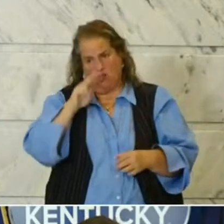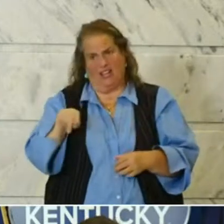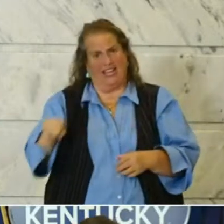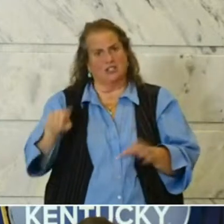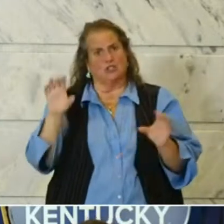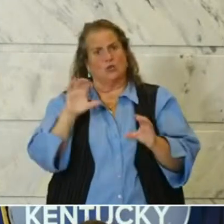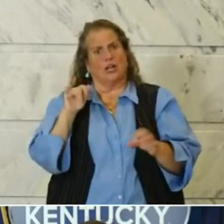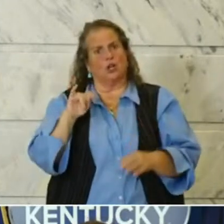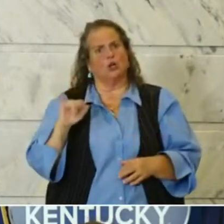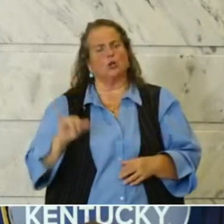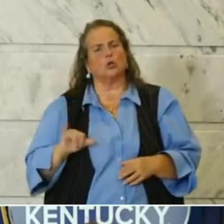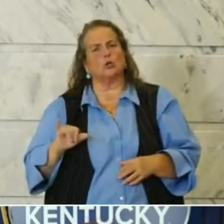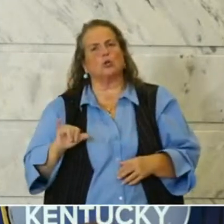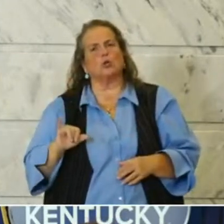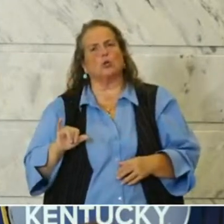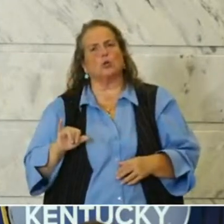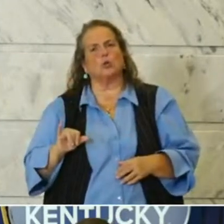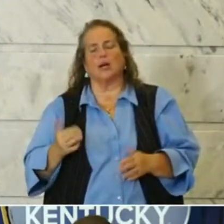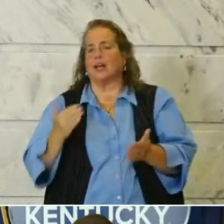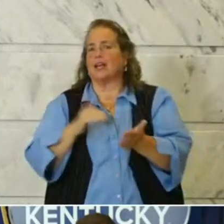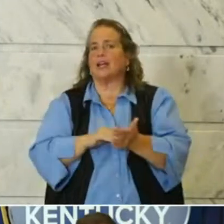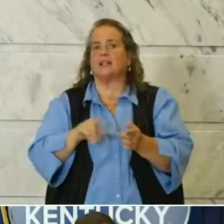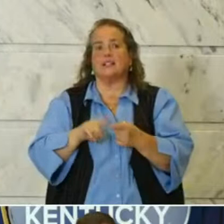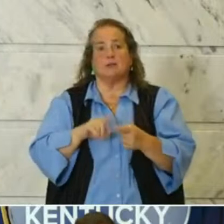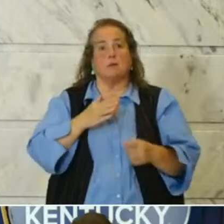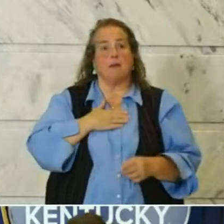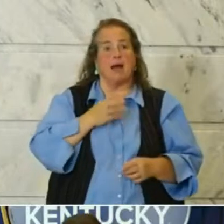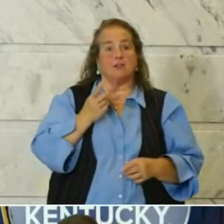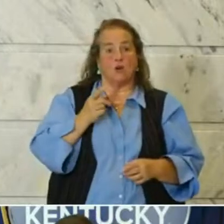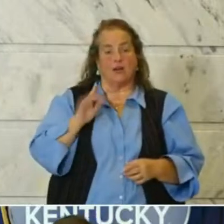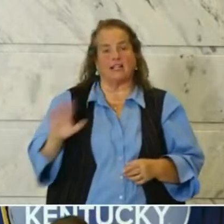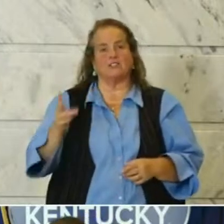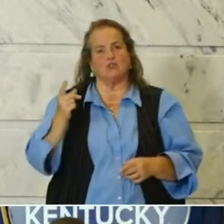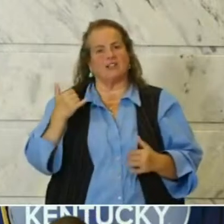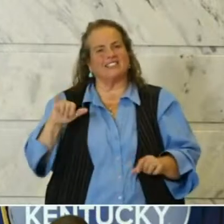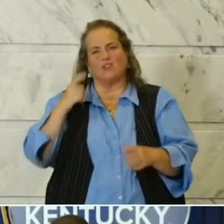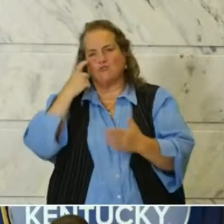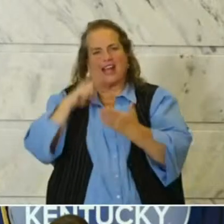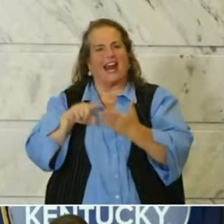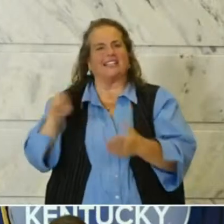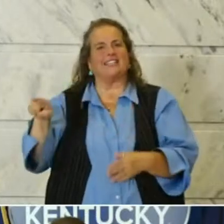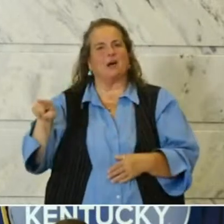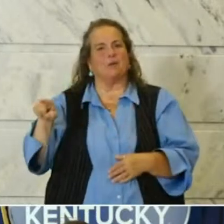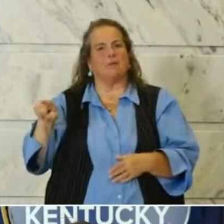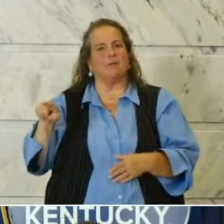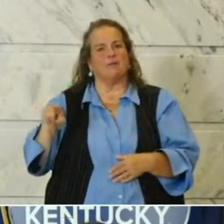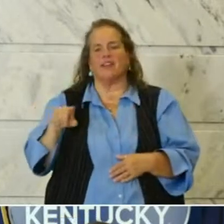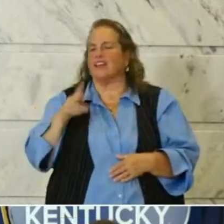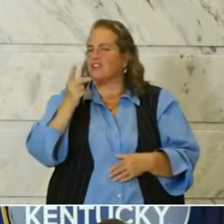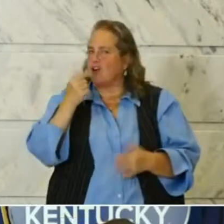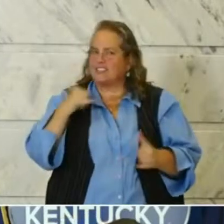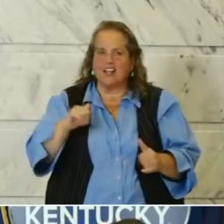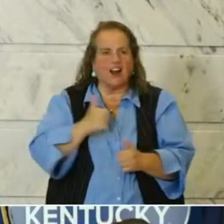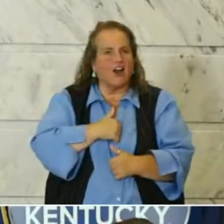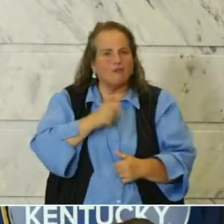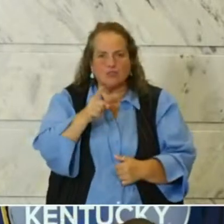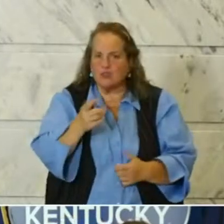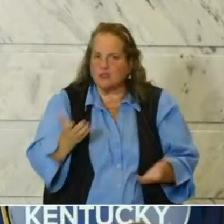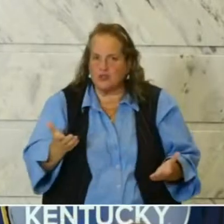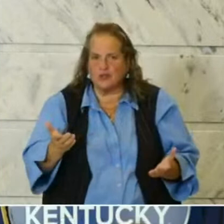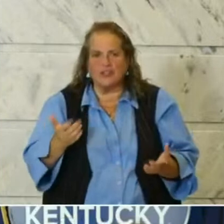too. And again, like my dog, his dog still recognizes him. Your best friend still loves you. That's got to say